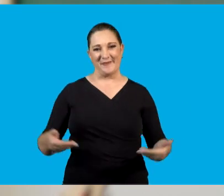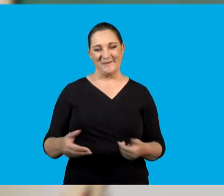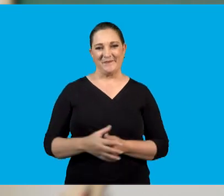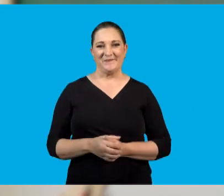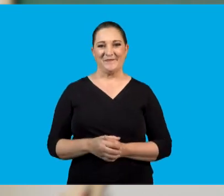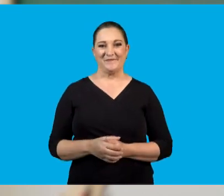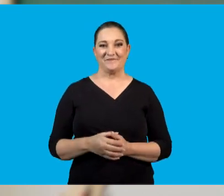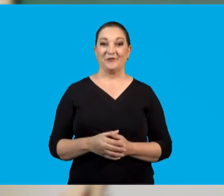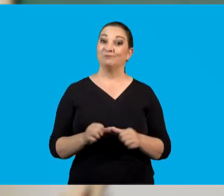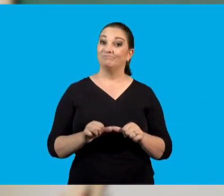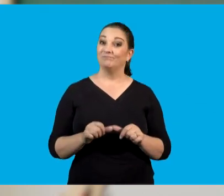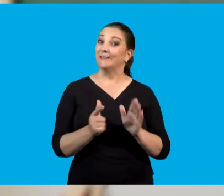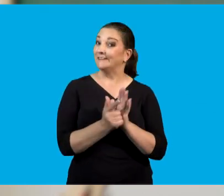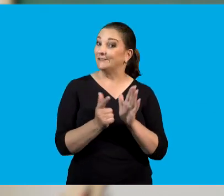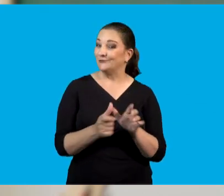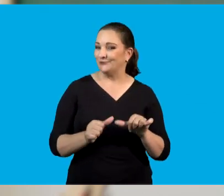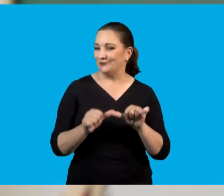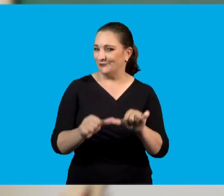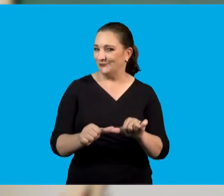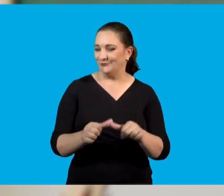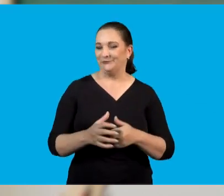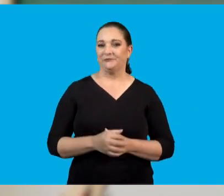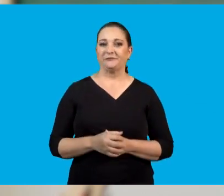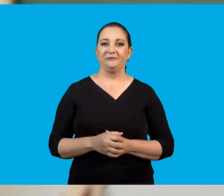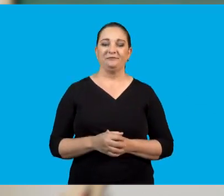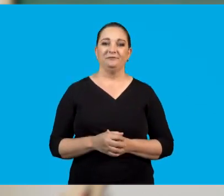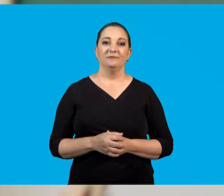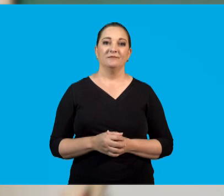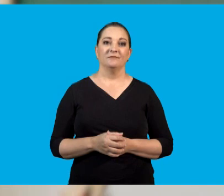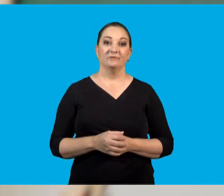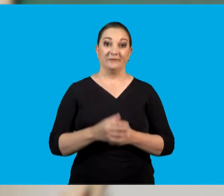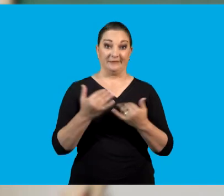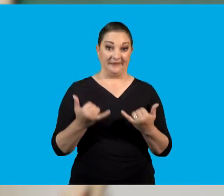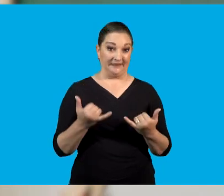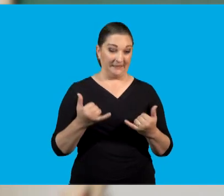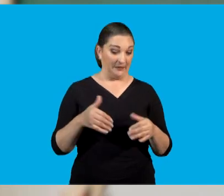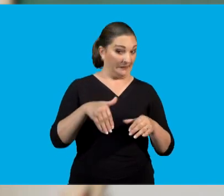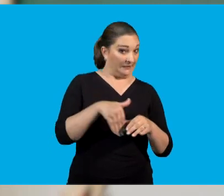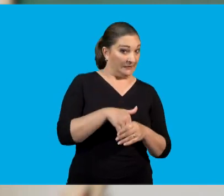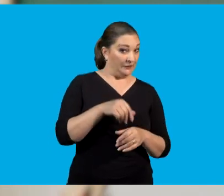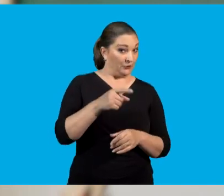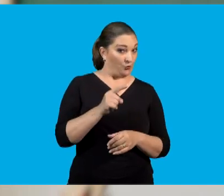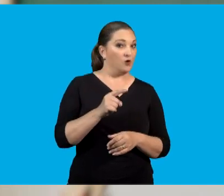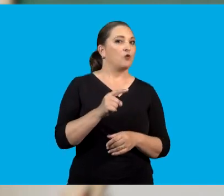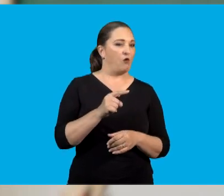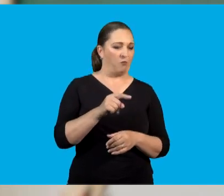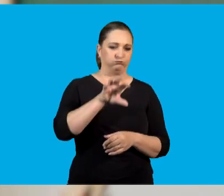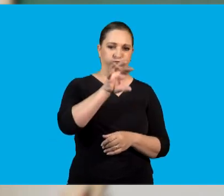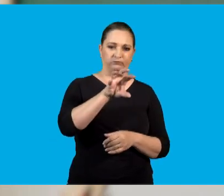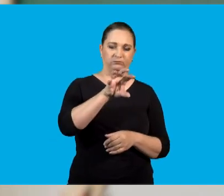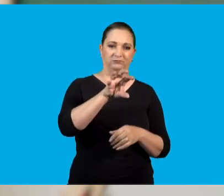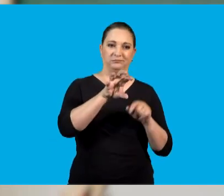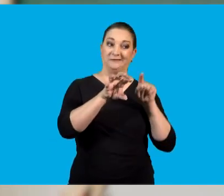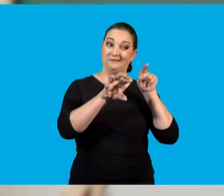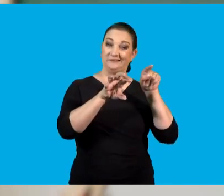Welcome back from the ad break, and let's continue with our lesson. So now we are going to be moving into the first part of our concept map,